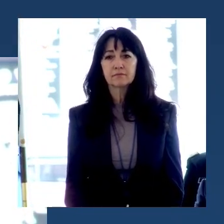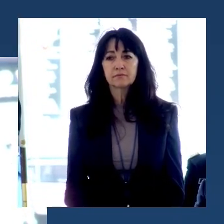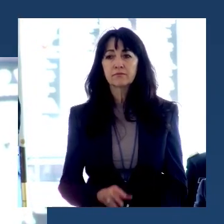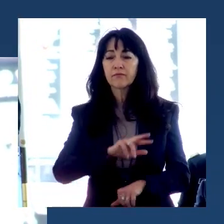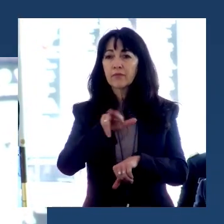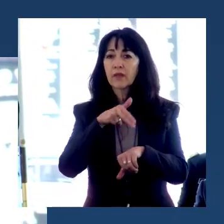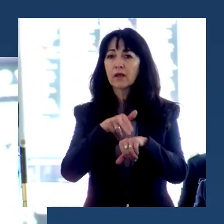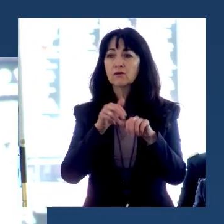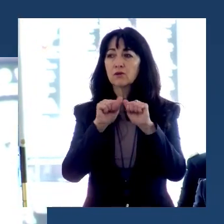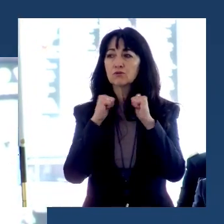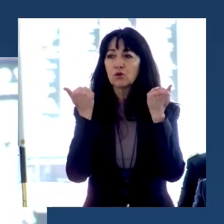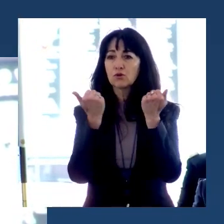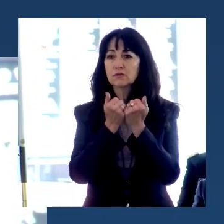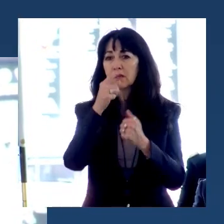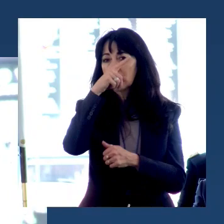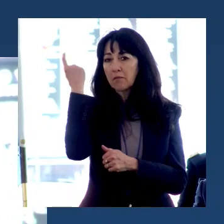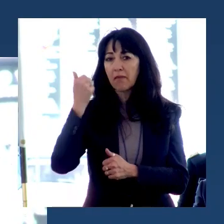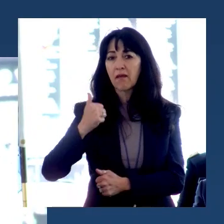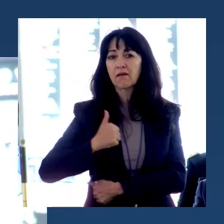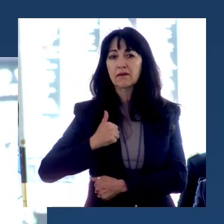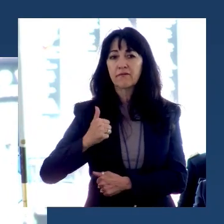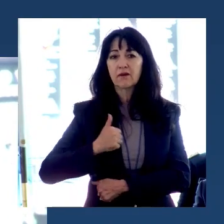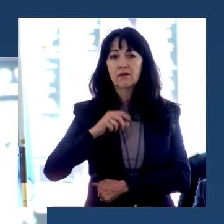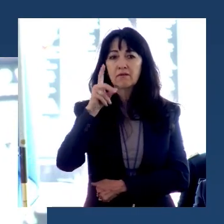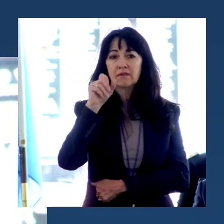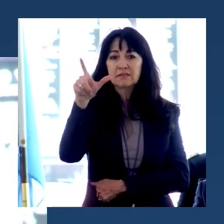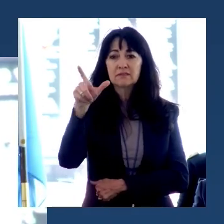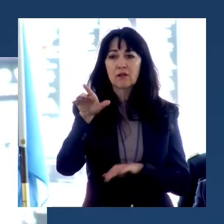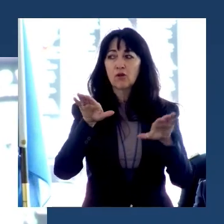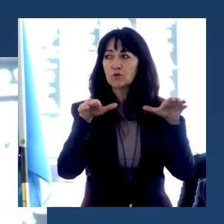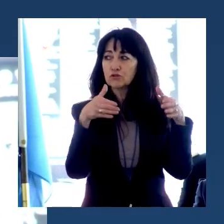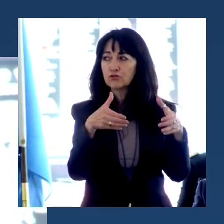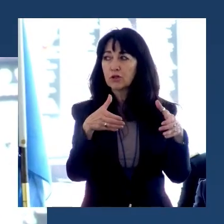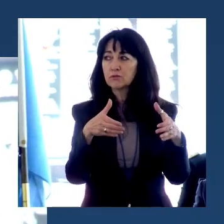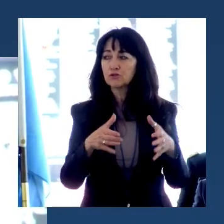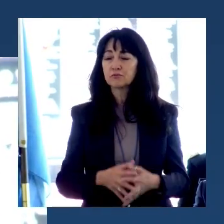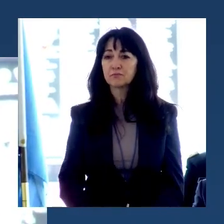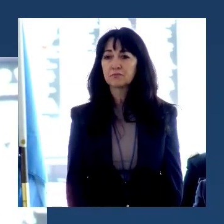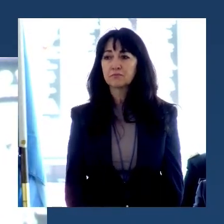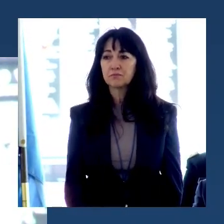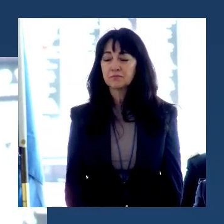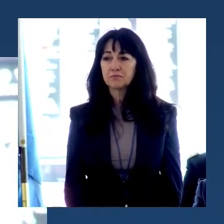National Association of Black Veterans, Delaware Chapter.